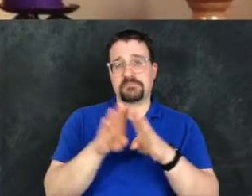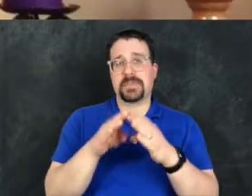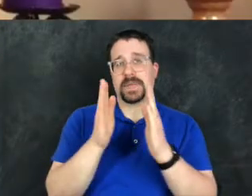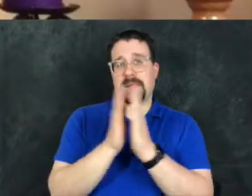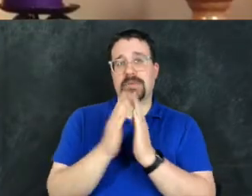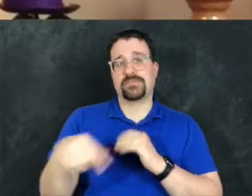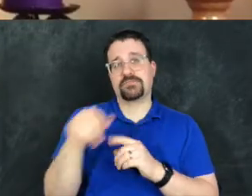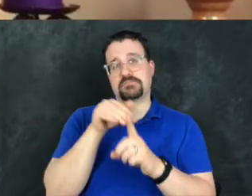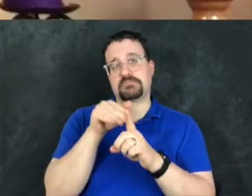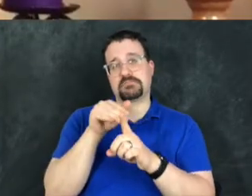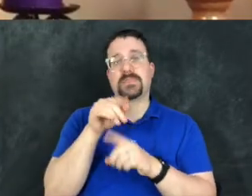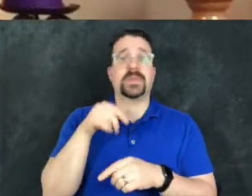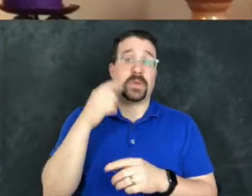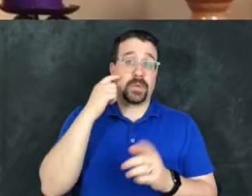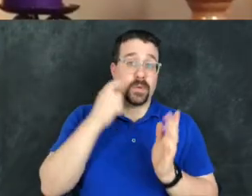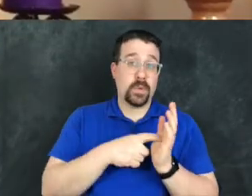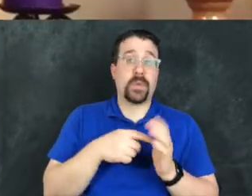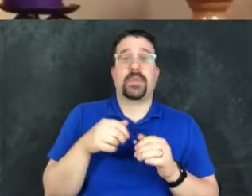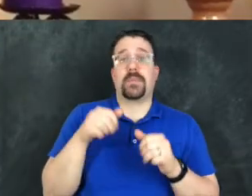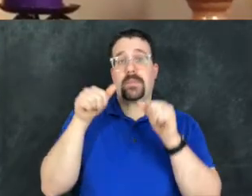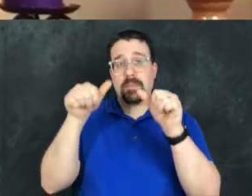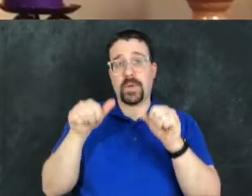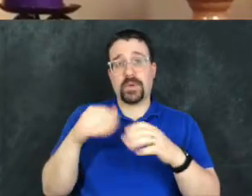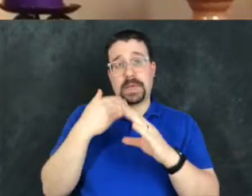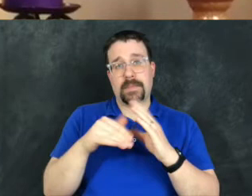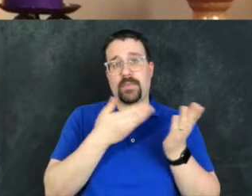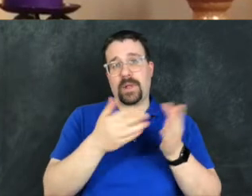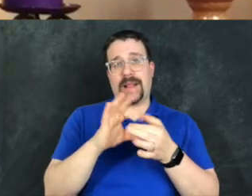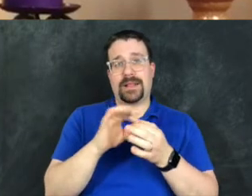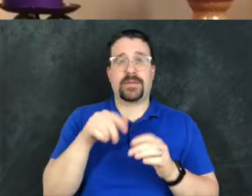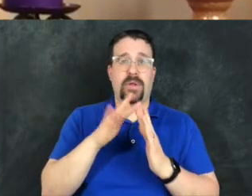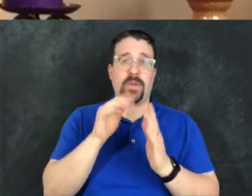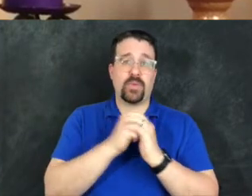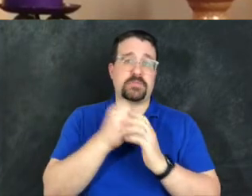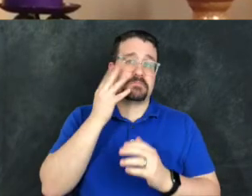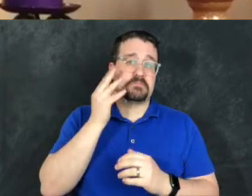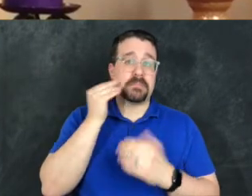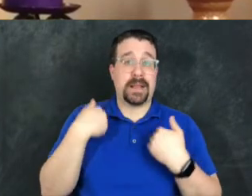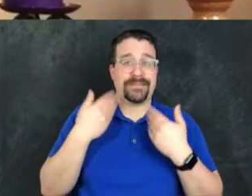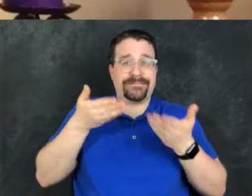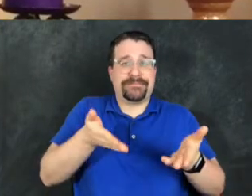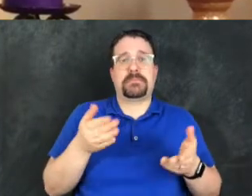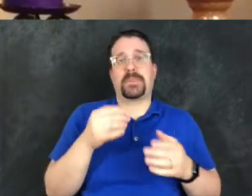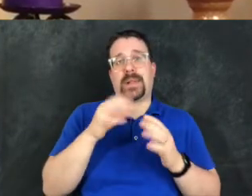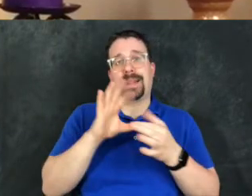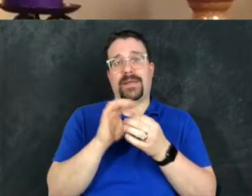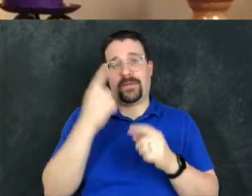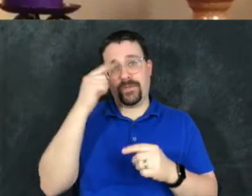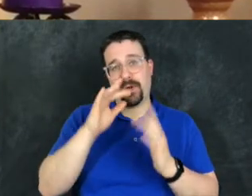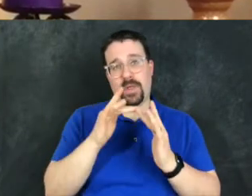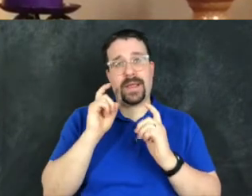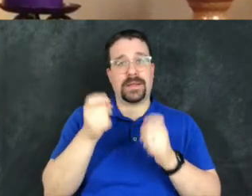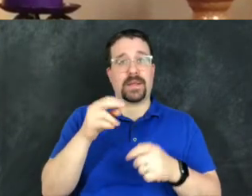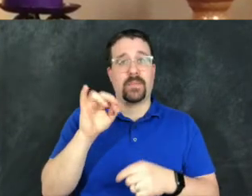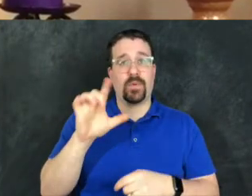As we close, I would remind you to note that the poster email that brought you to the link to this online worship experience contains a link